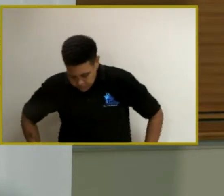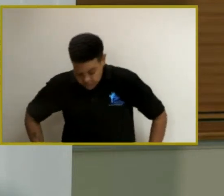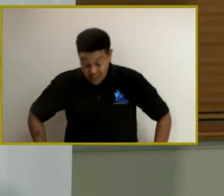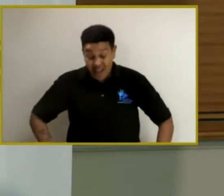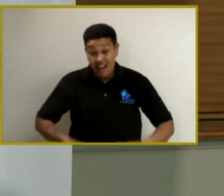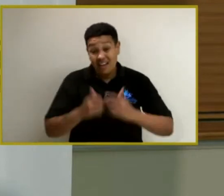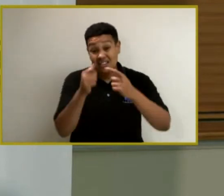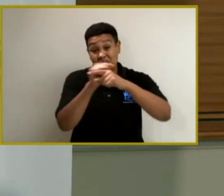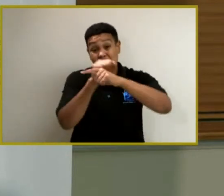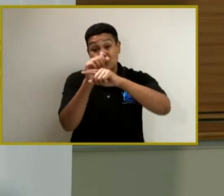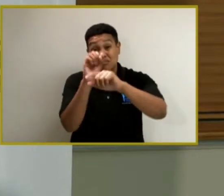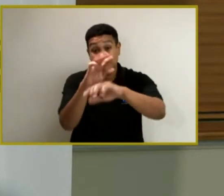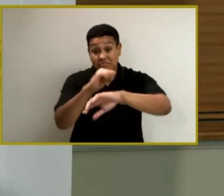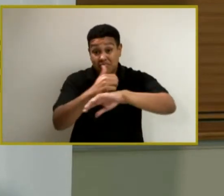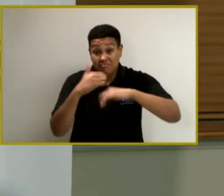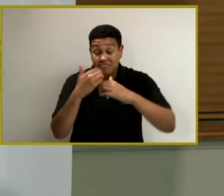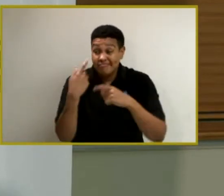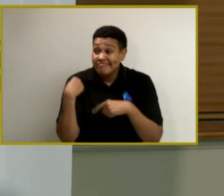years have made